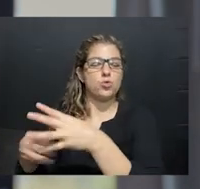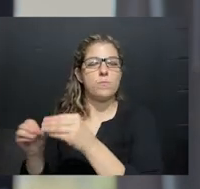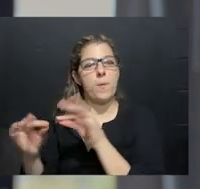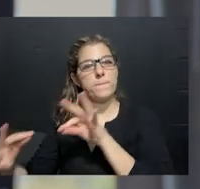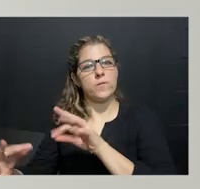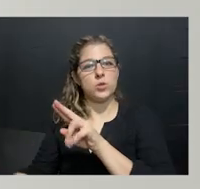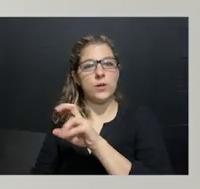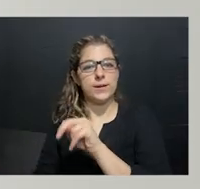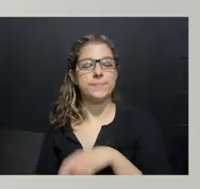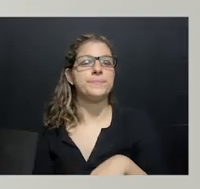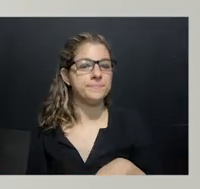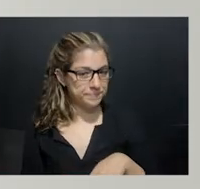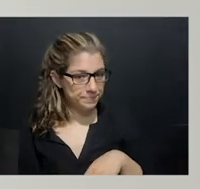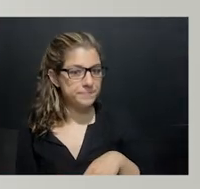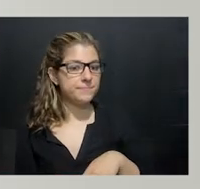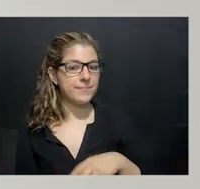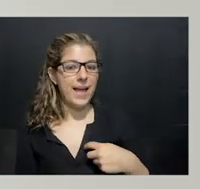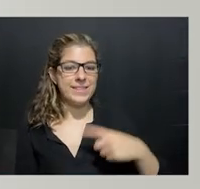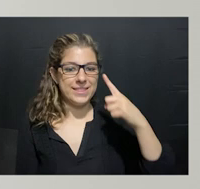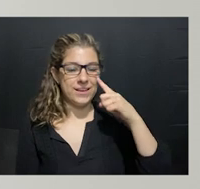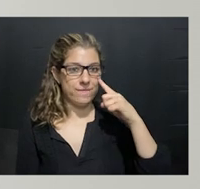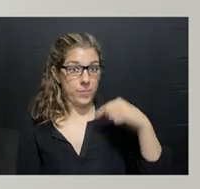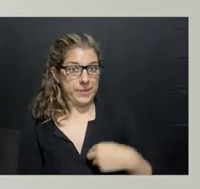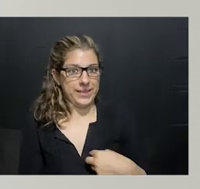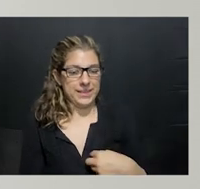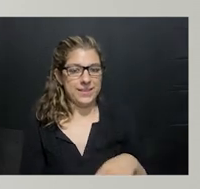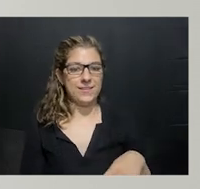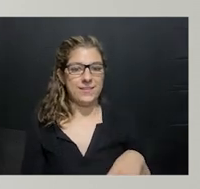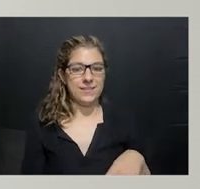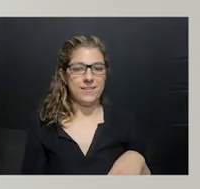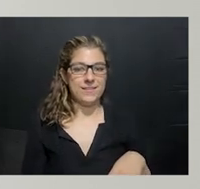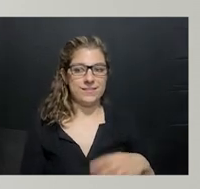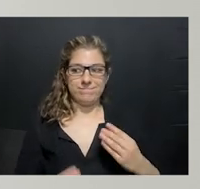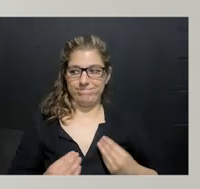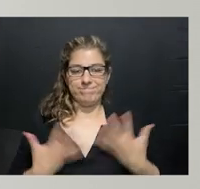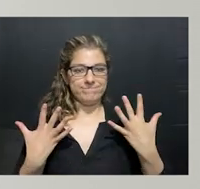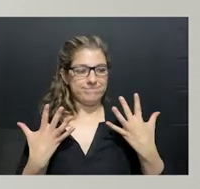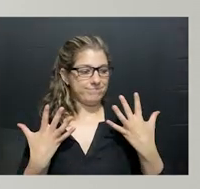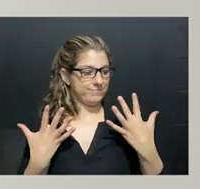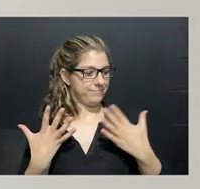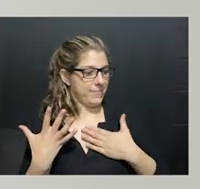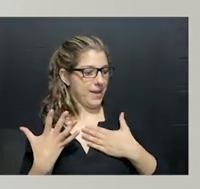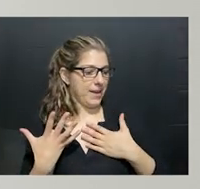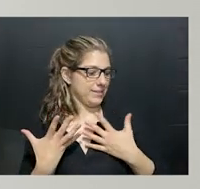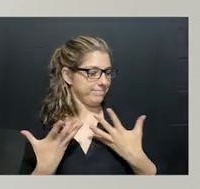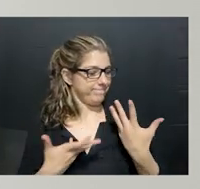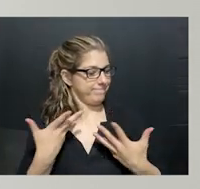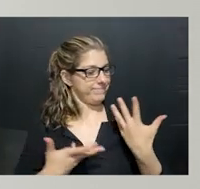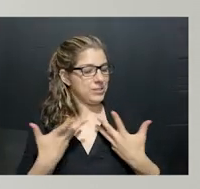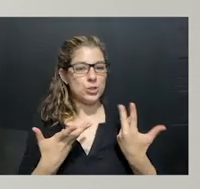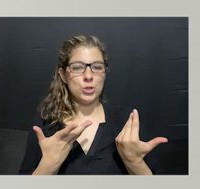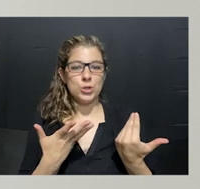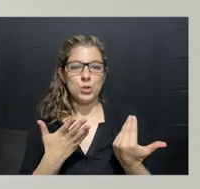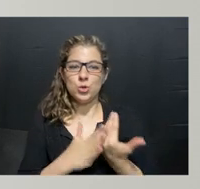more perfect union? You know, Congressman, I think the thing that gives me the greatest lift to my spirit is